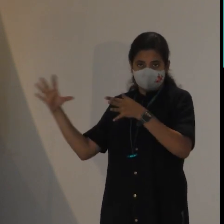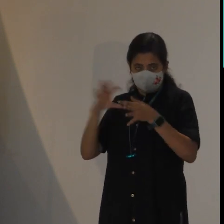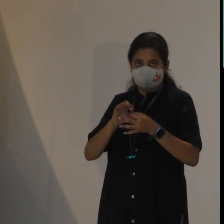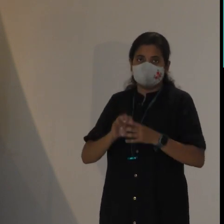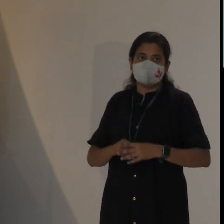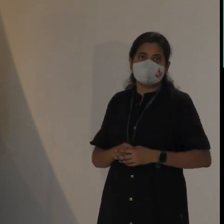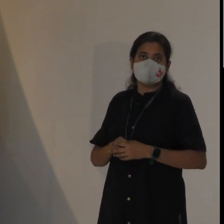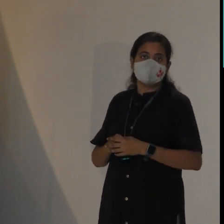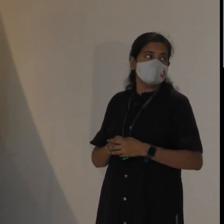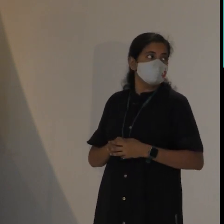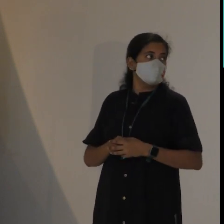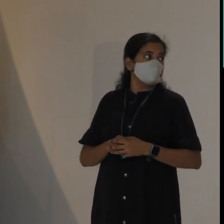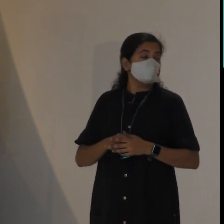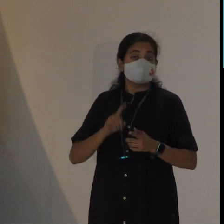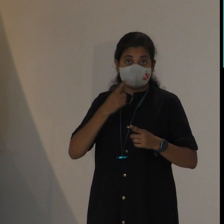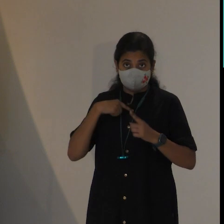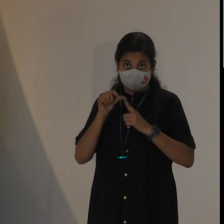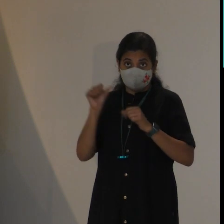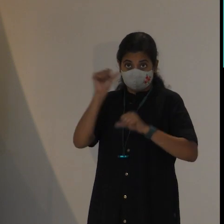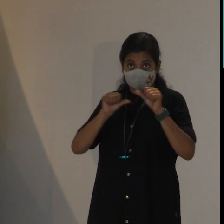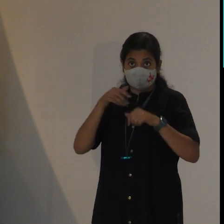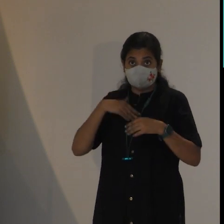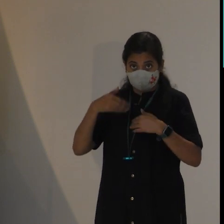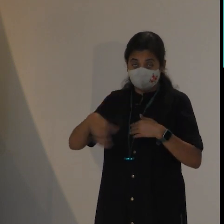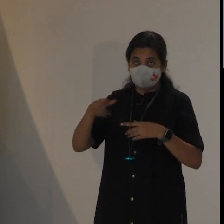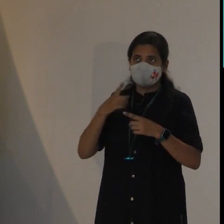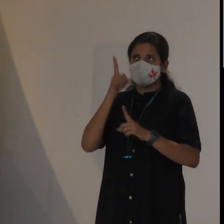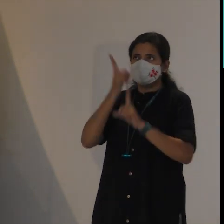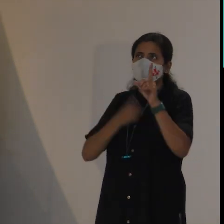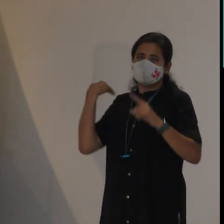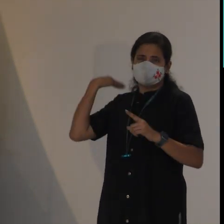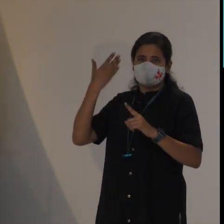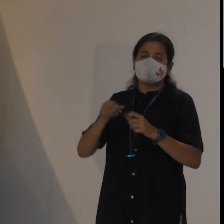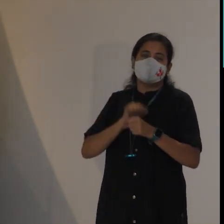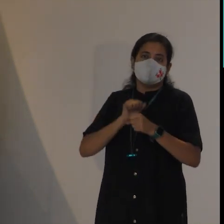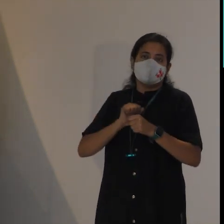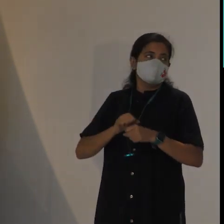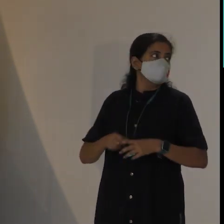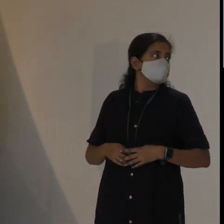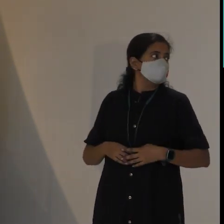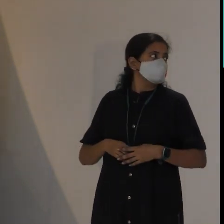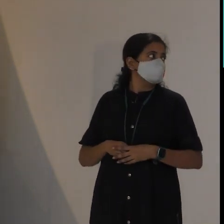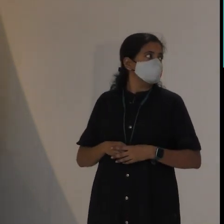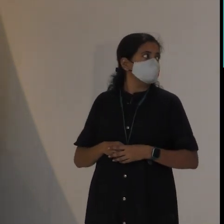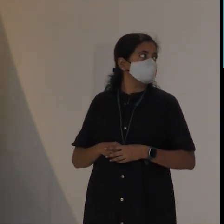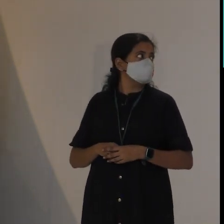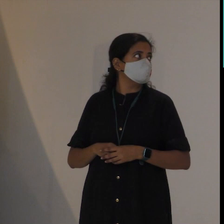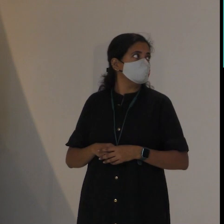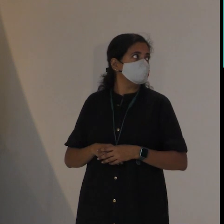us. So this is the project that we've been working on for the last 1 year. It's titled I'm so sorry.